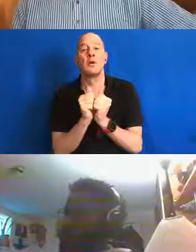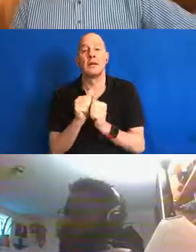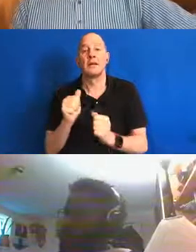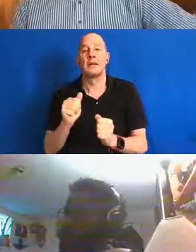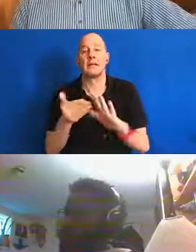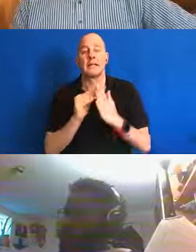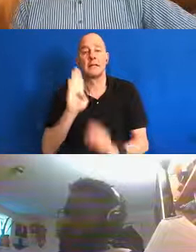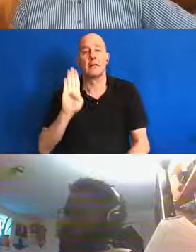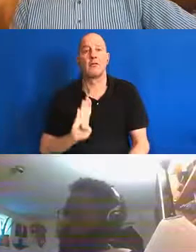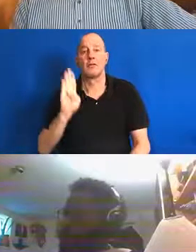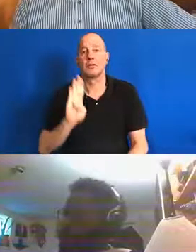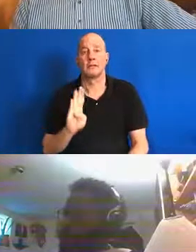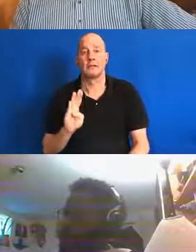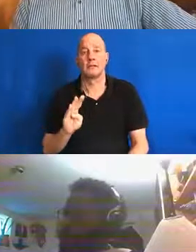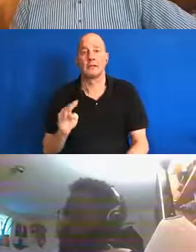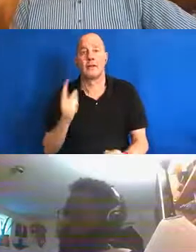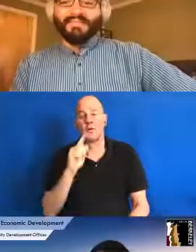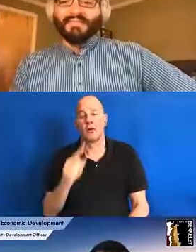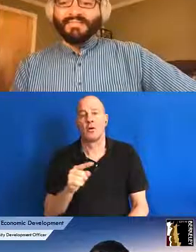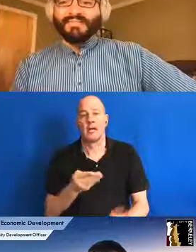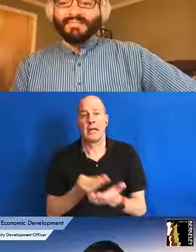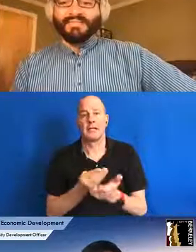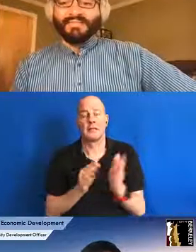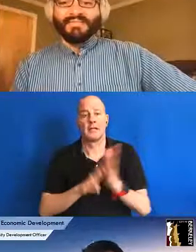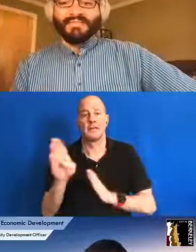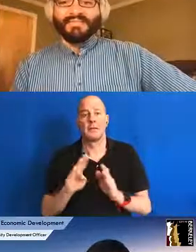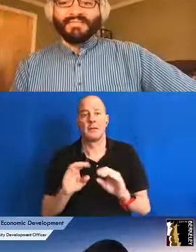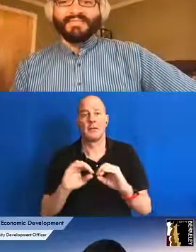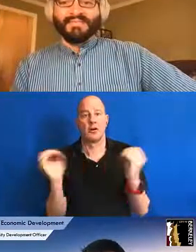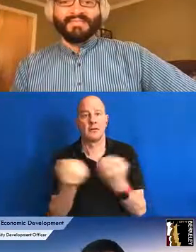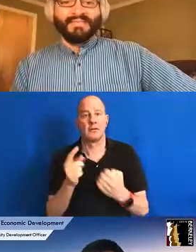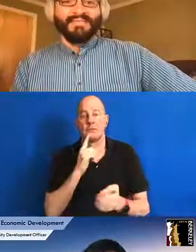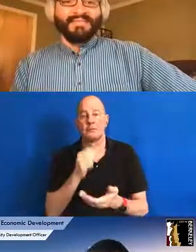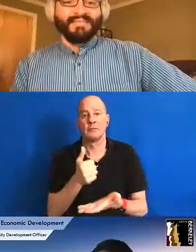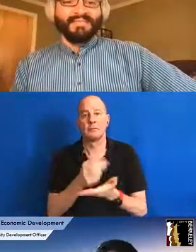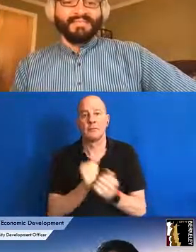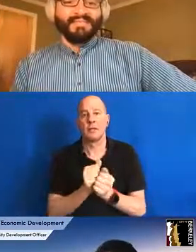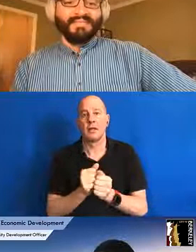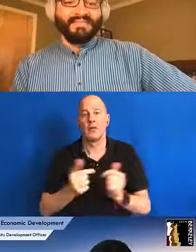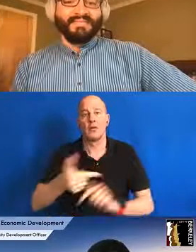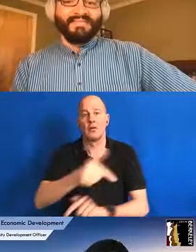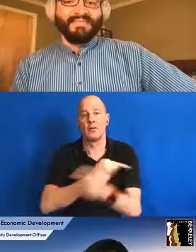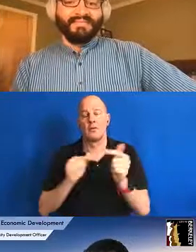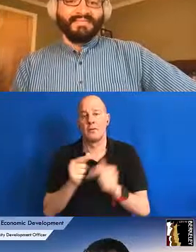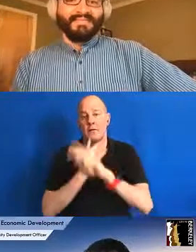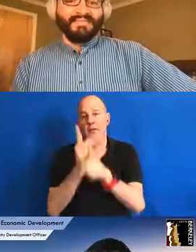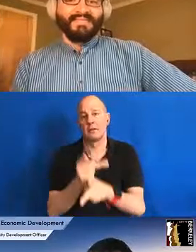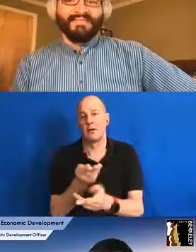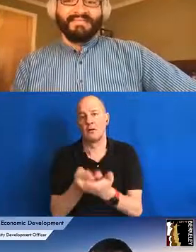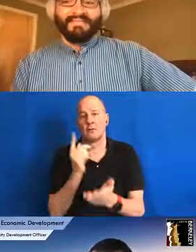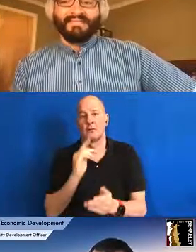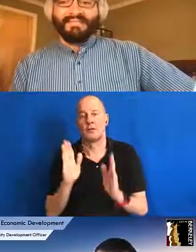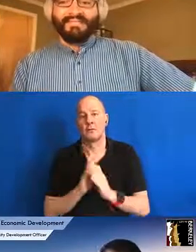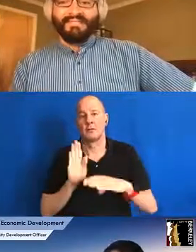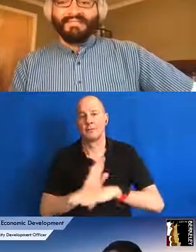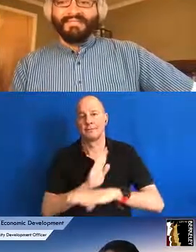Community Development Officer. I manage our city's revolving loan fund, which makes low interest rate small business loans to